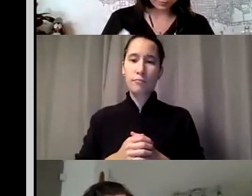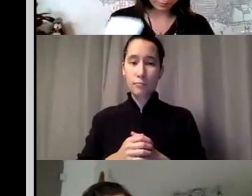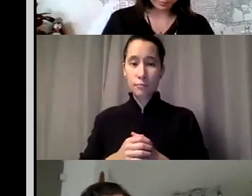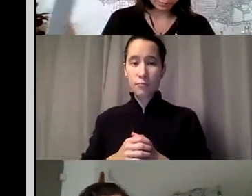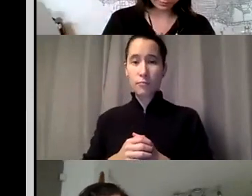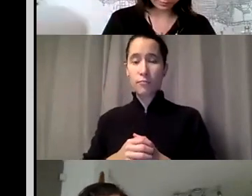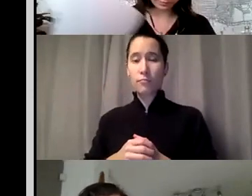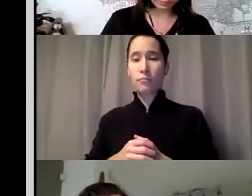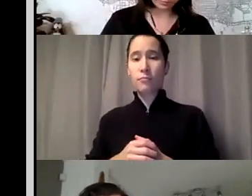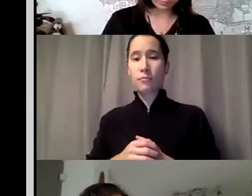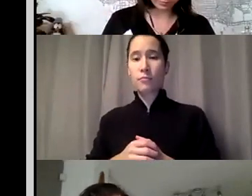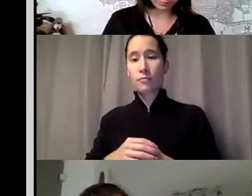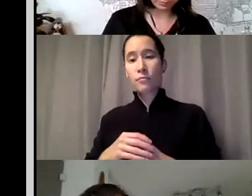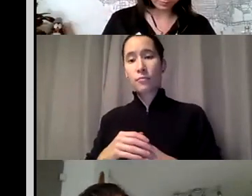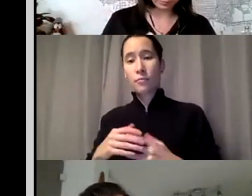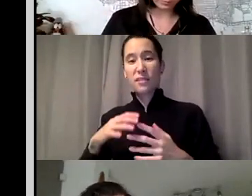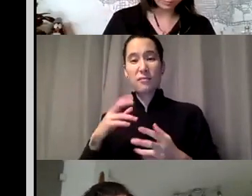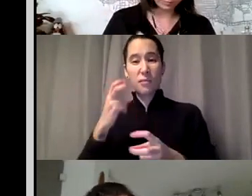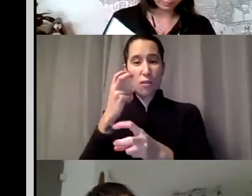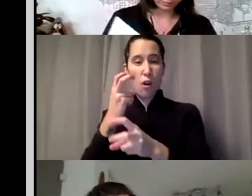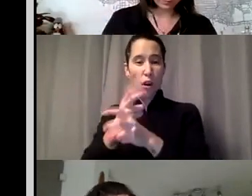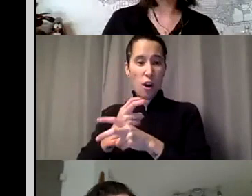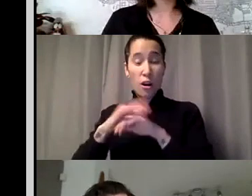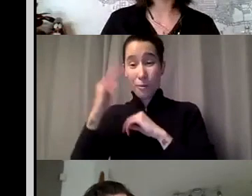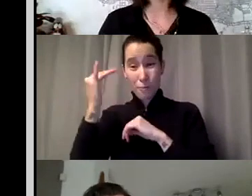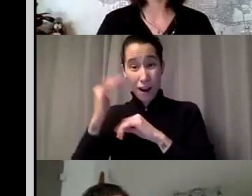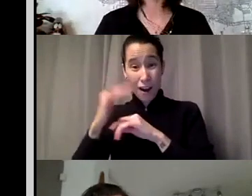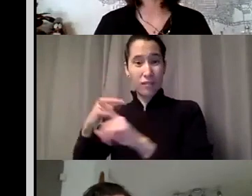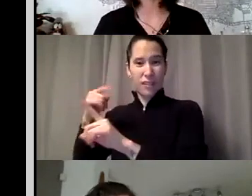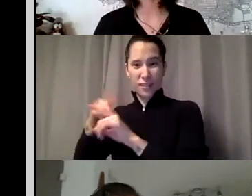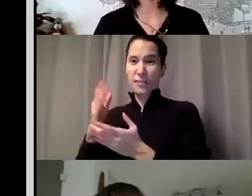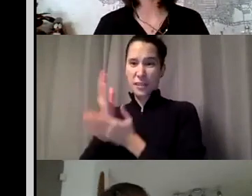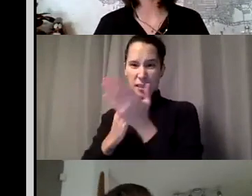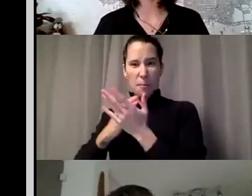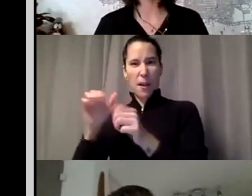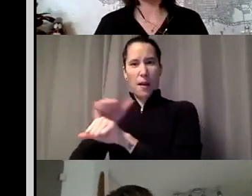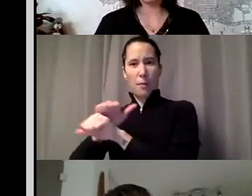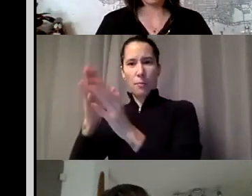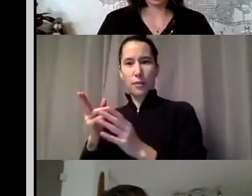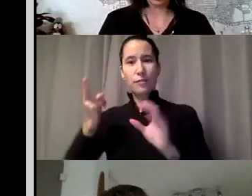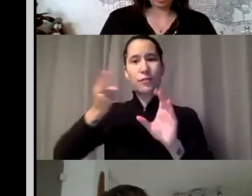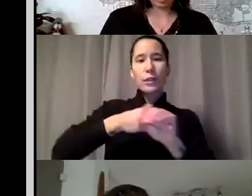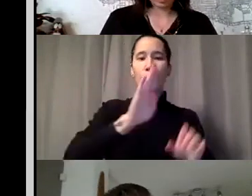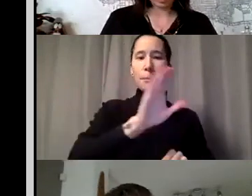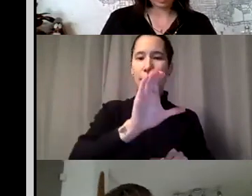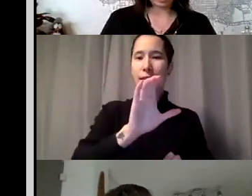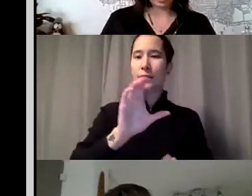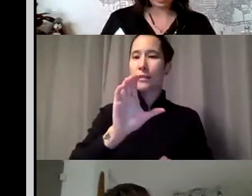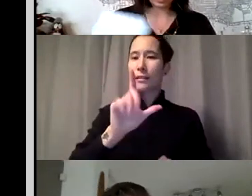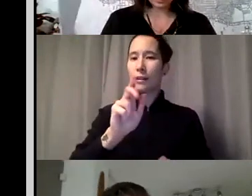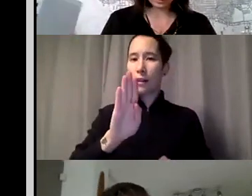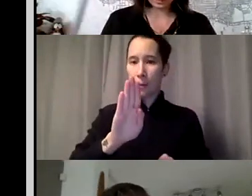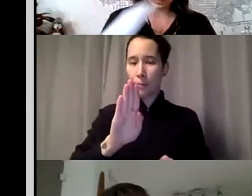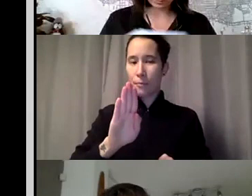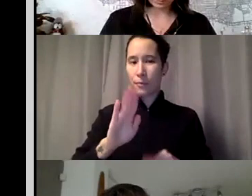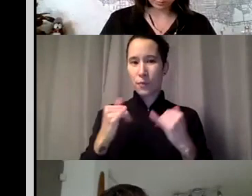that are part of a BC club. Now, the intent of the order is to minimize travel, and we need to do